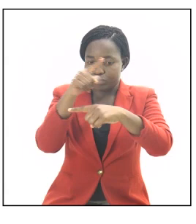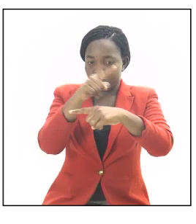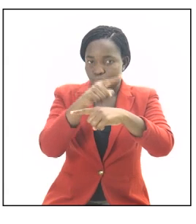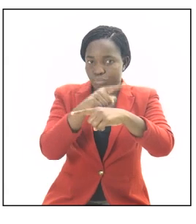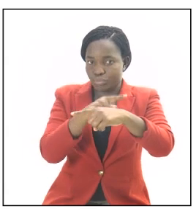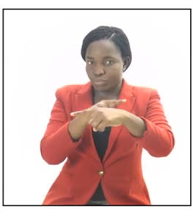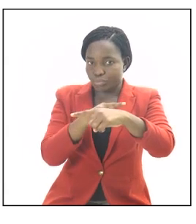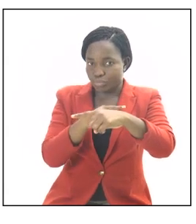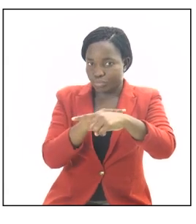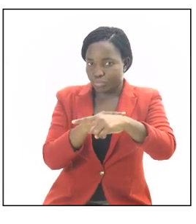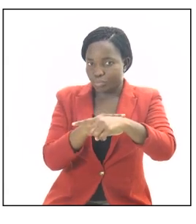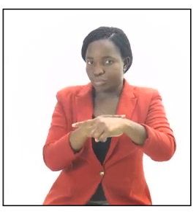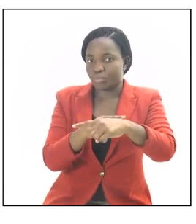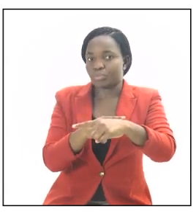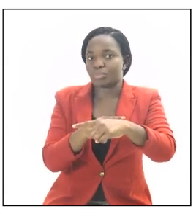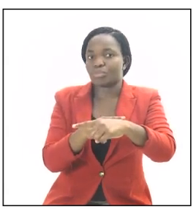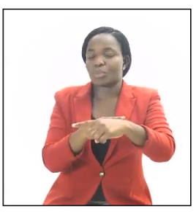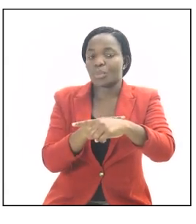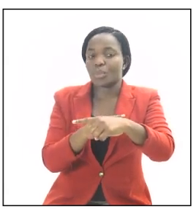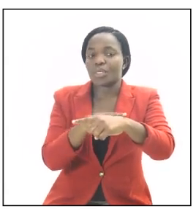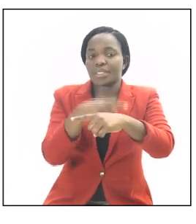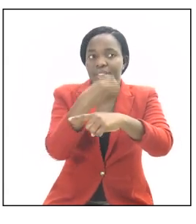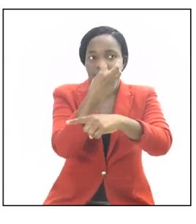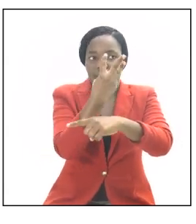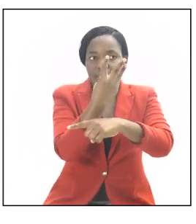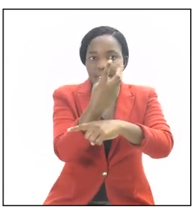the edge of the circle will be